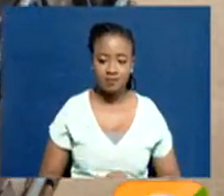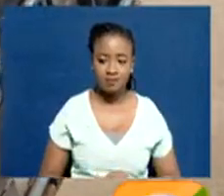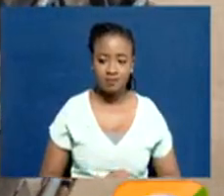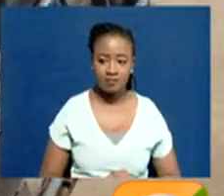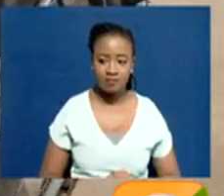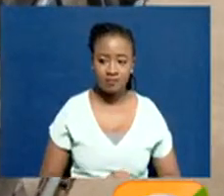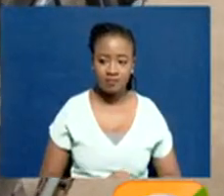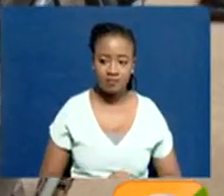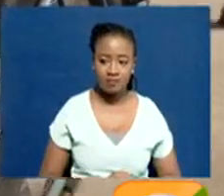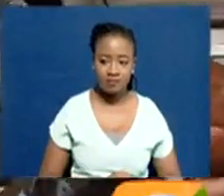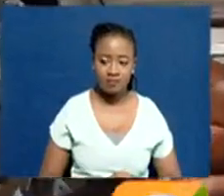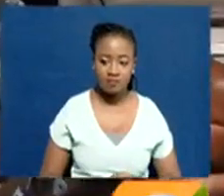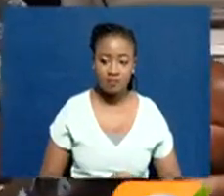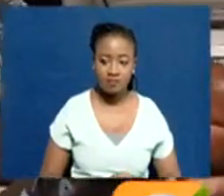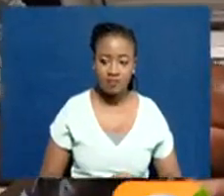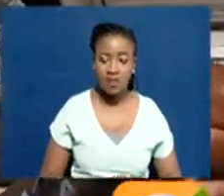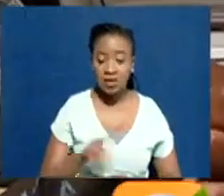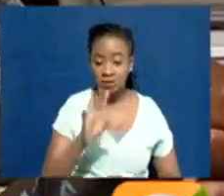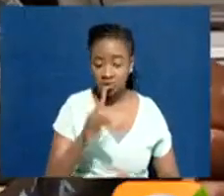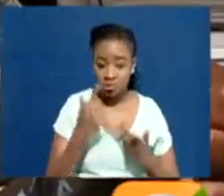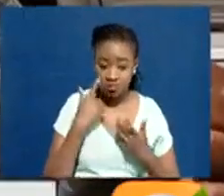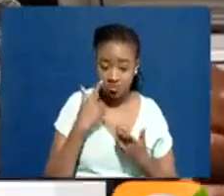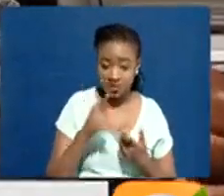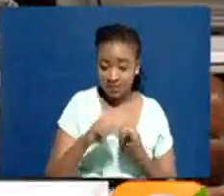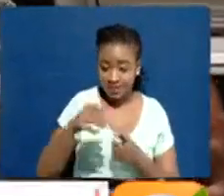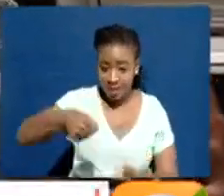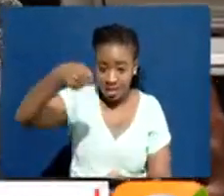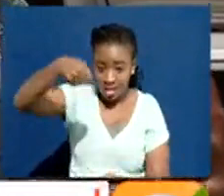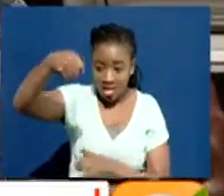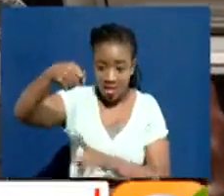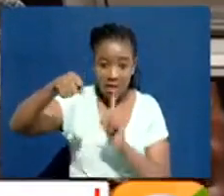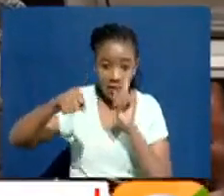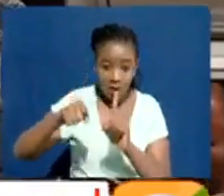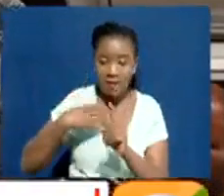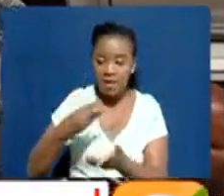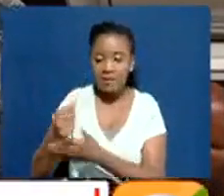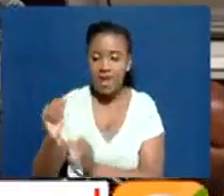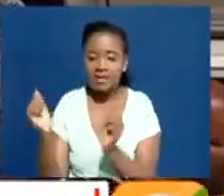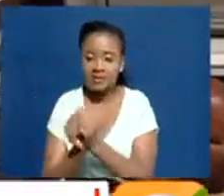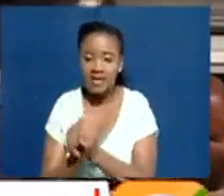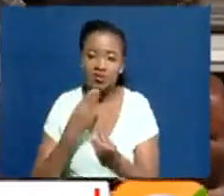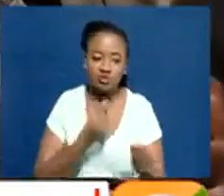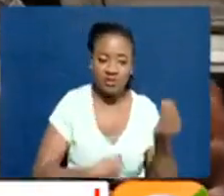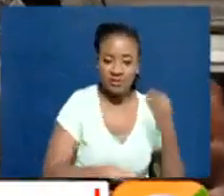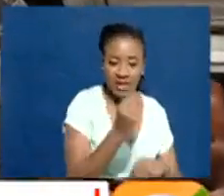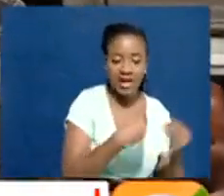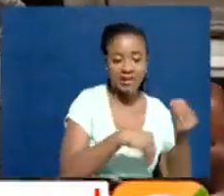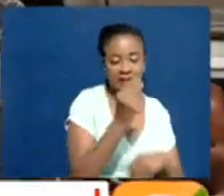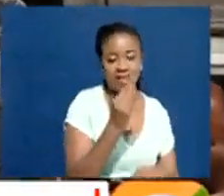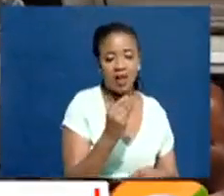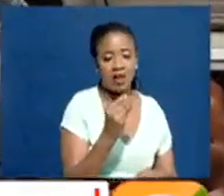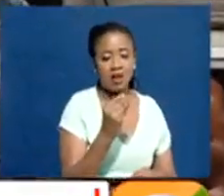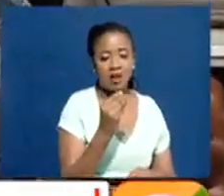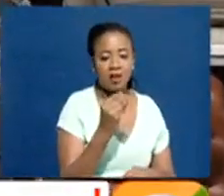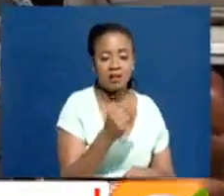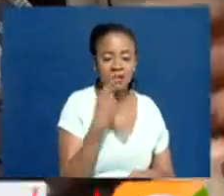the rented cart. Sasa mtungi mmoja ni shilingi 10. Ya maji. Mimi nikiuza nauza shilingi 20. Unaona? Mtu wa maji anakula 200, mimi